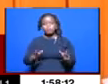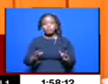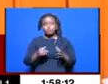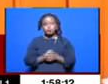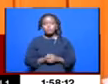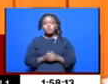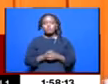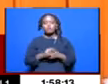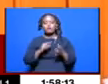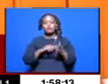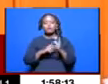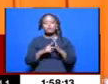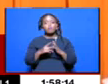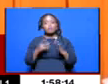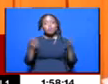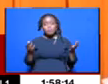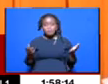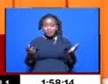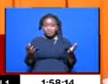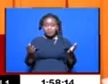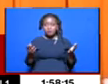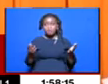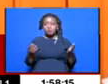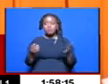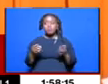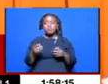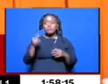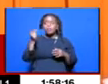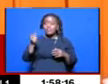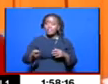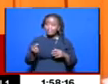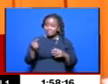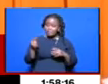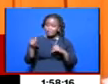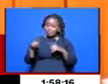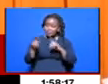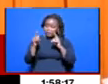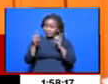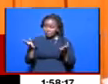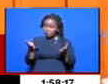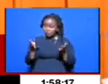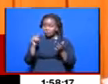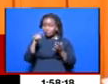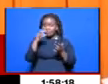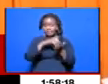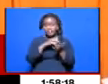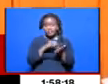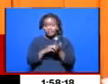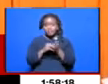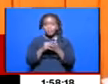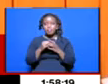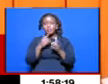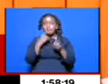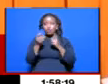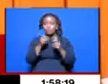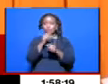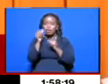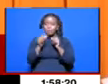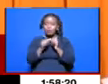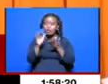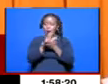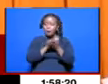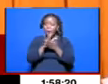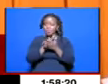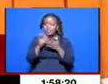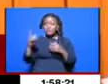that the judges themselves in this case, referring to the basic structure, identified